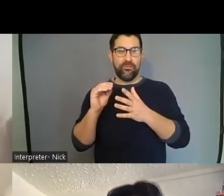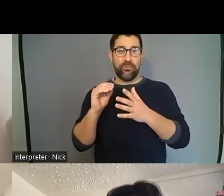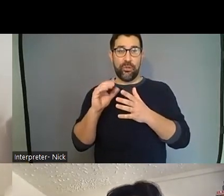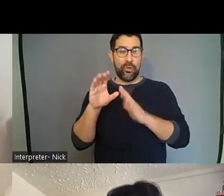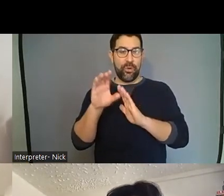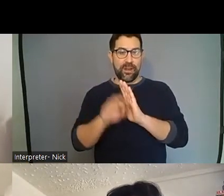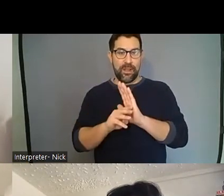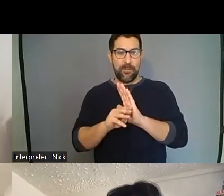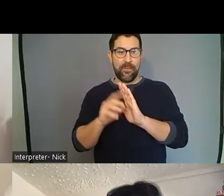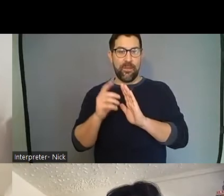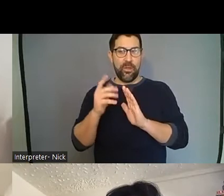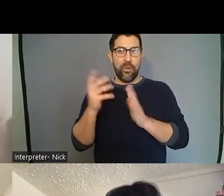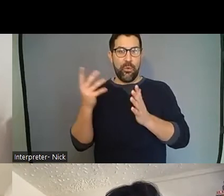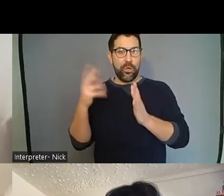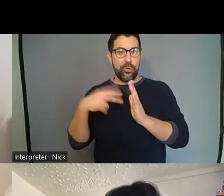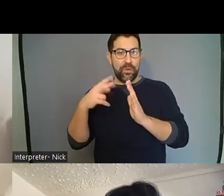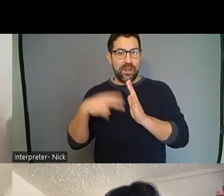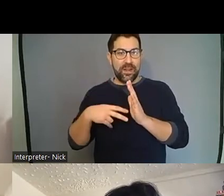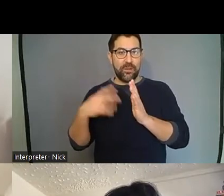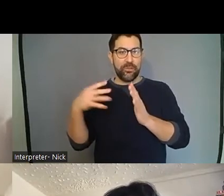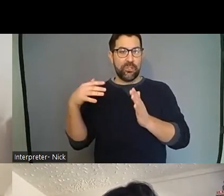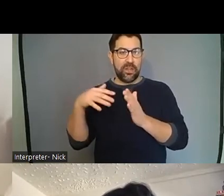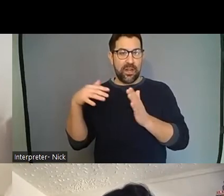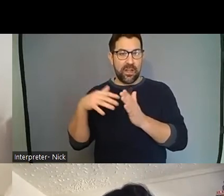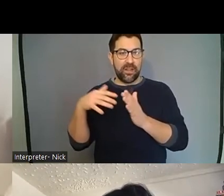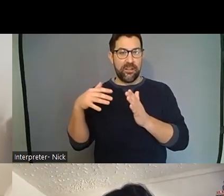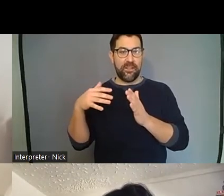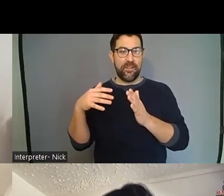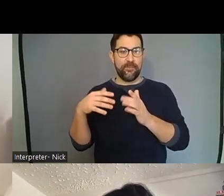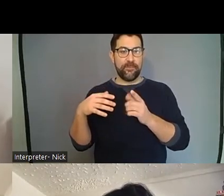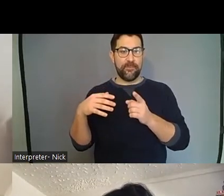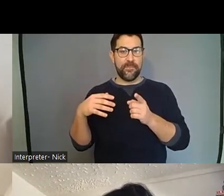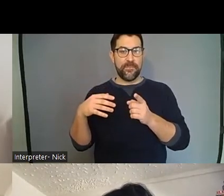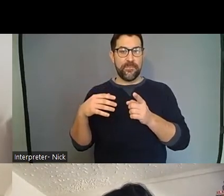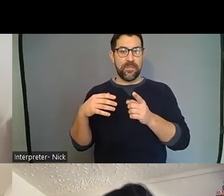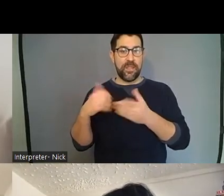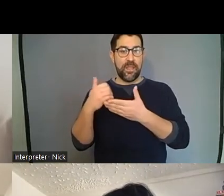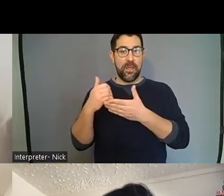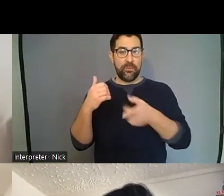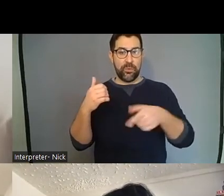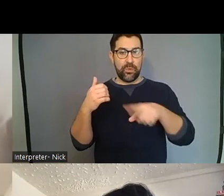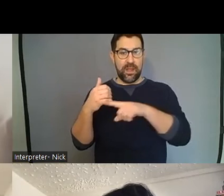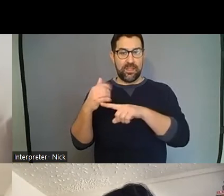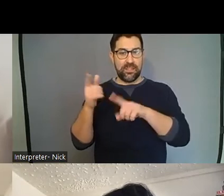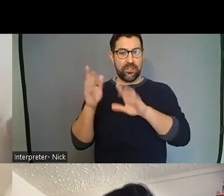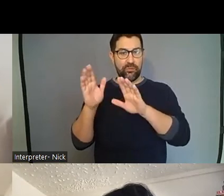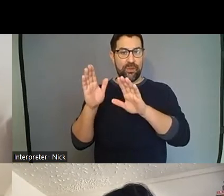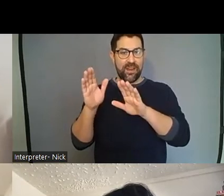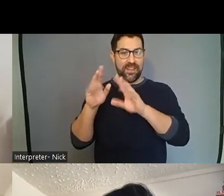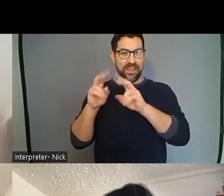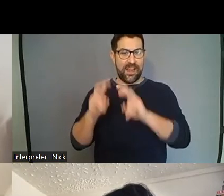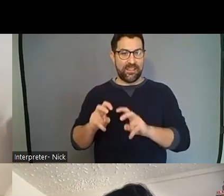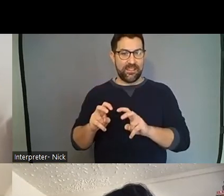curriculum for you? Like, what are you reading and studying that leads you to this great analysis that you